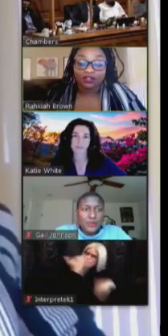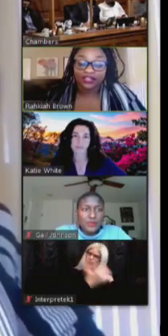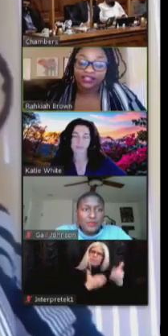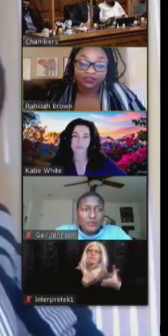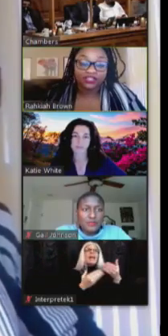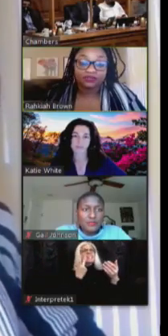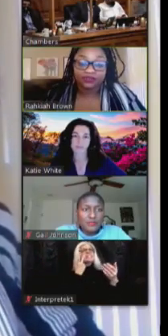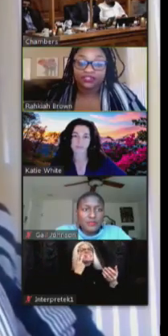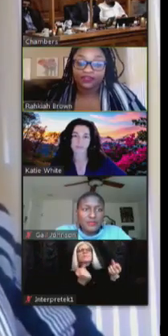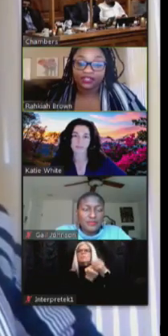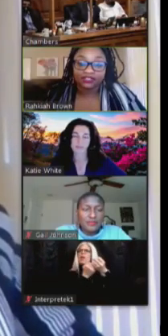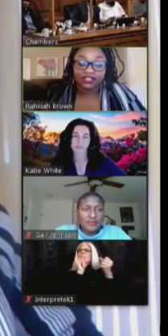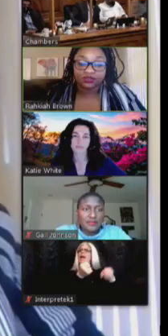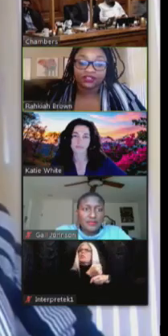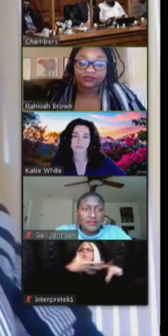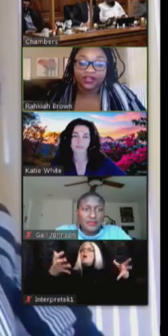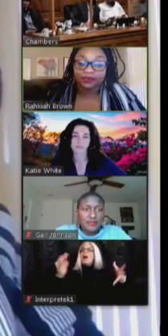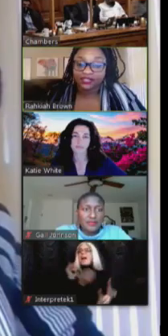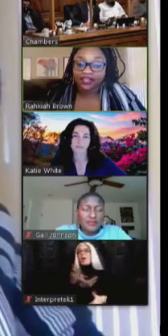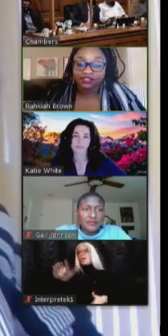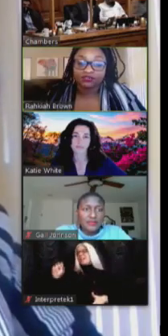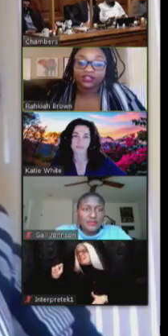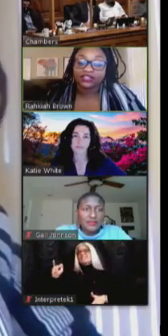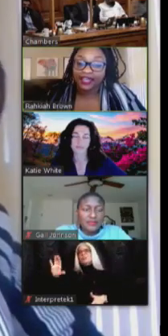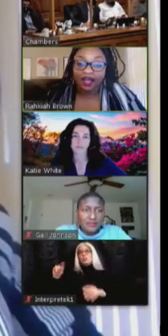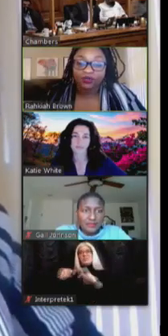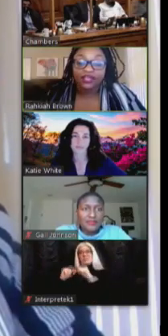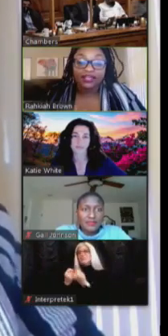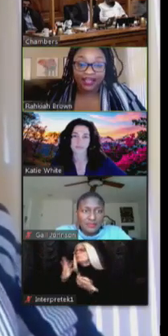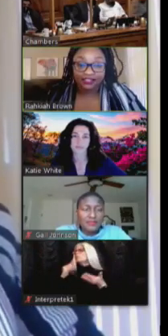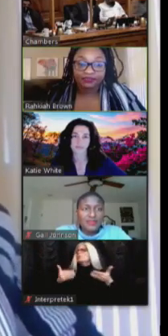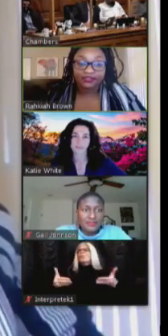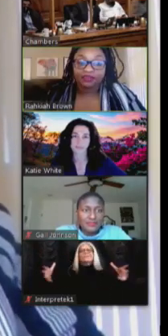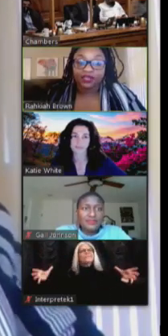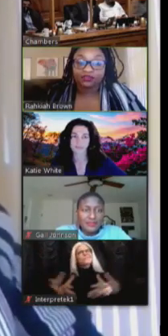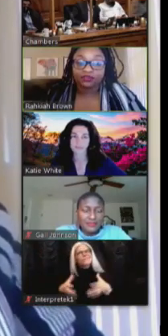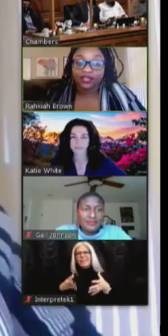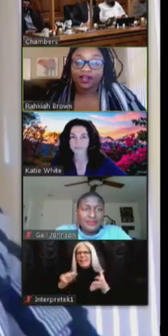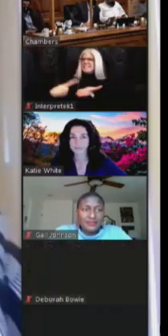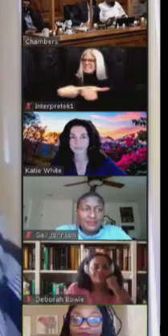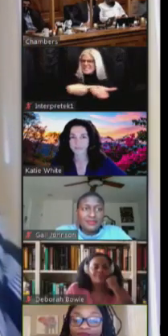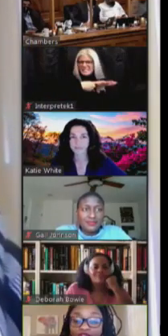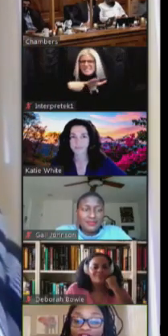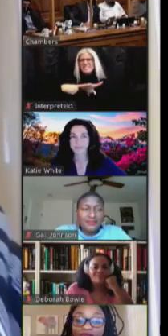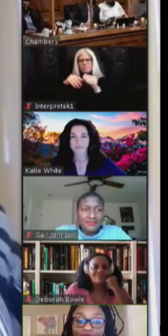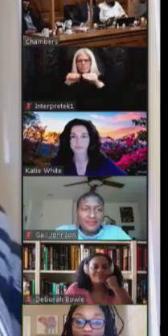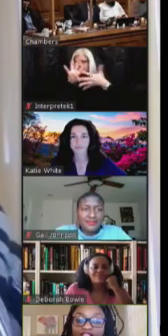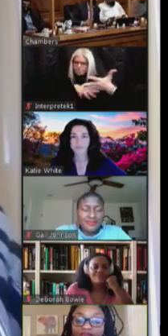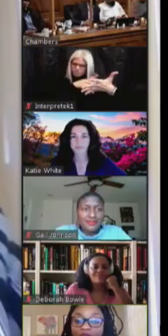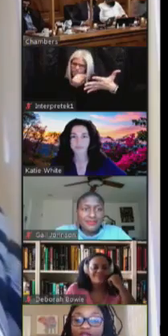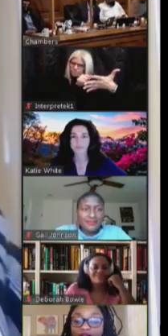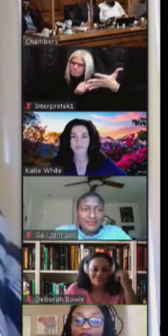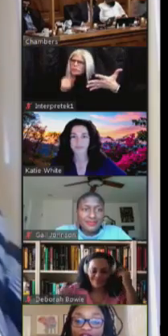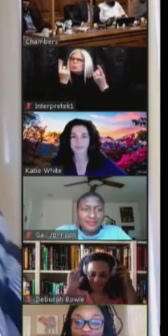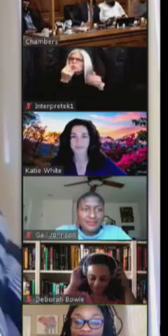But our Lectio team specifically is going to be coming together to really lay out next steps and sort of the process